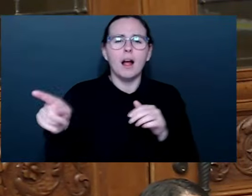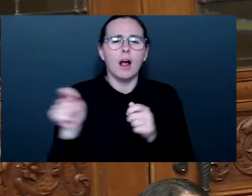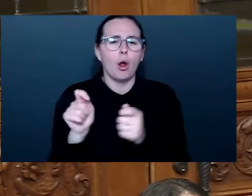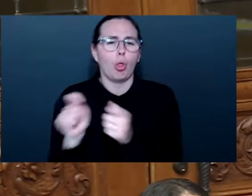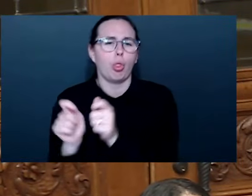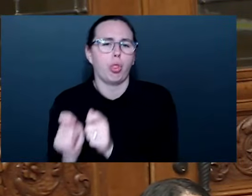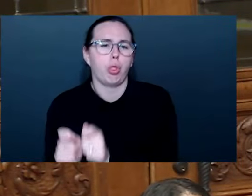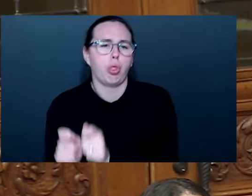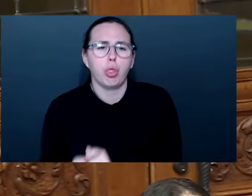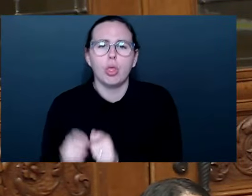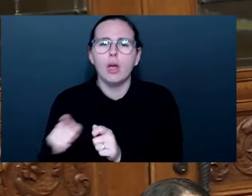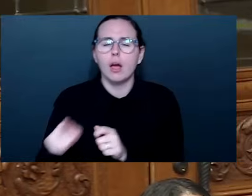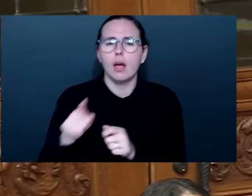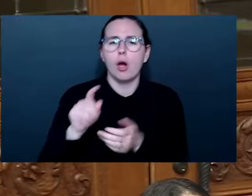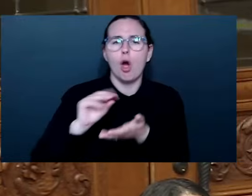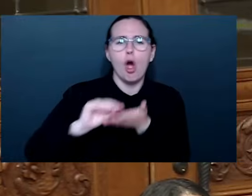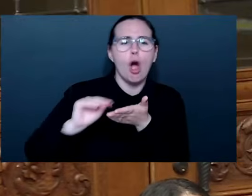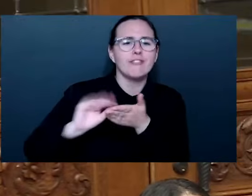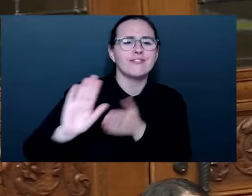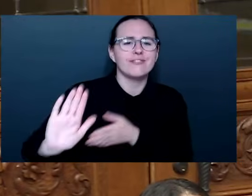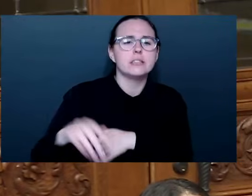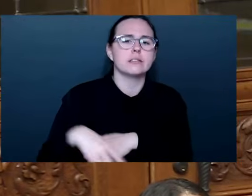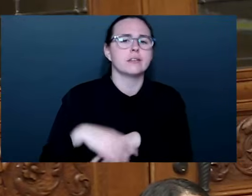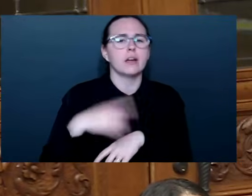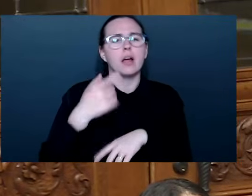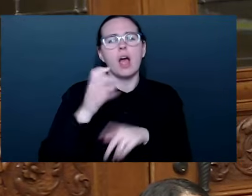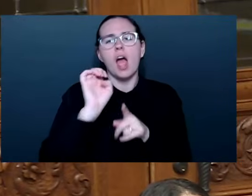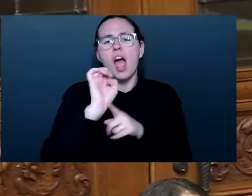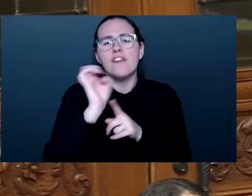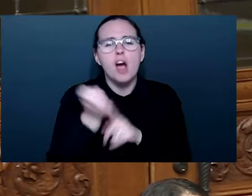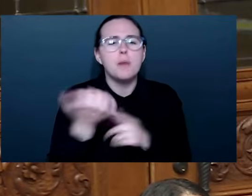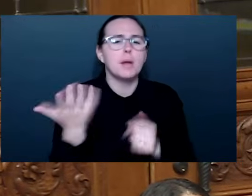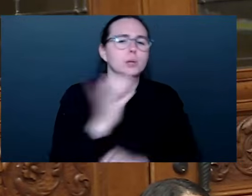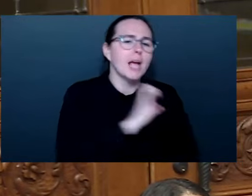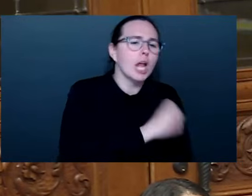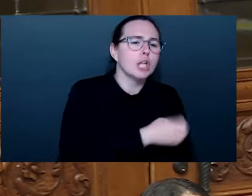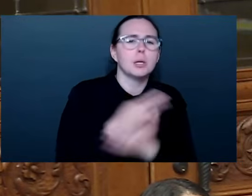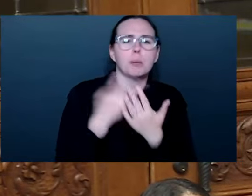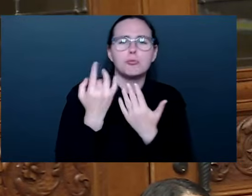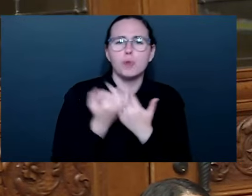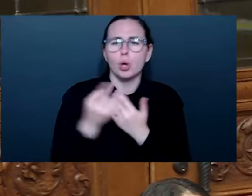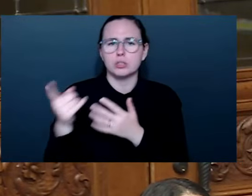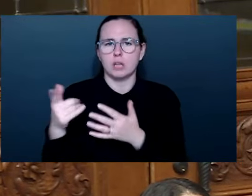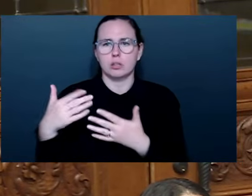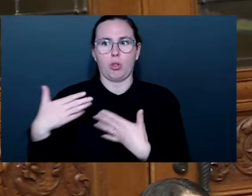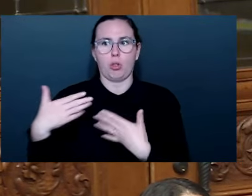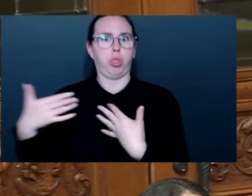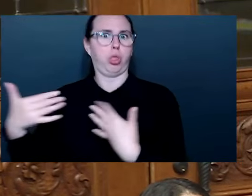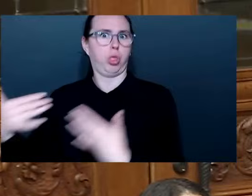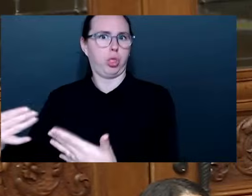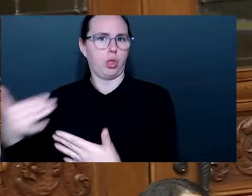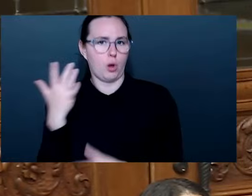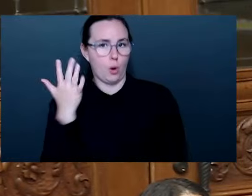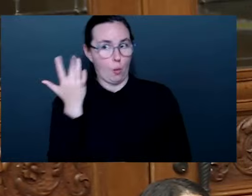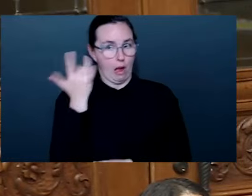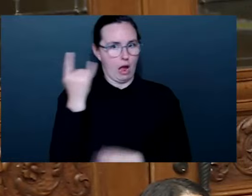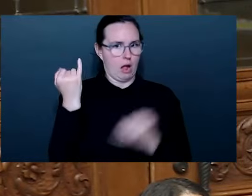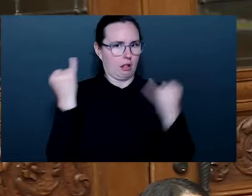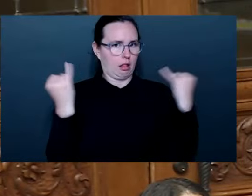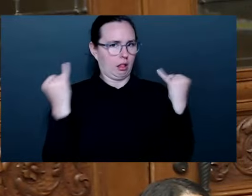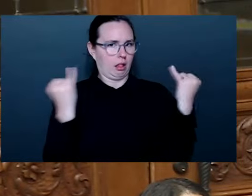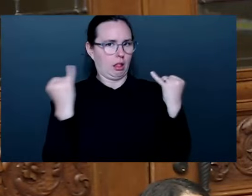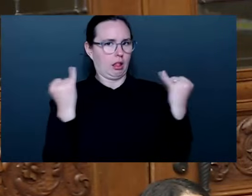from south of the border. Trump's still in office, but 6 weeks into the BCG-EU strike, fast-tracked projects have hit the slow